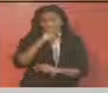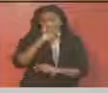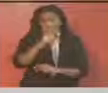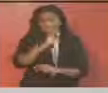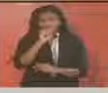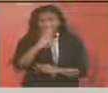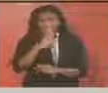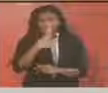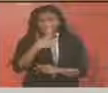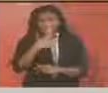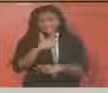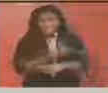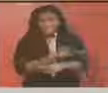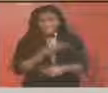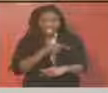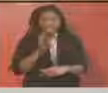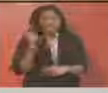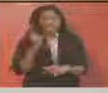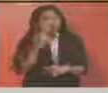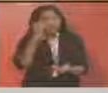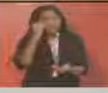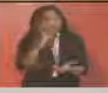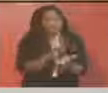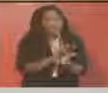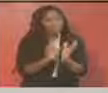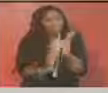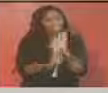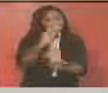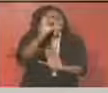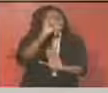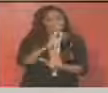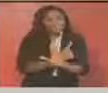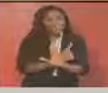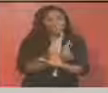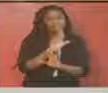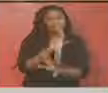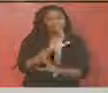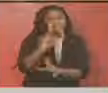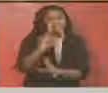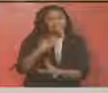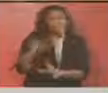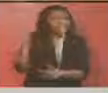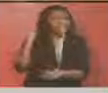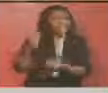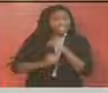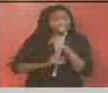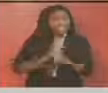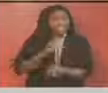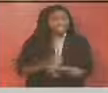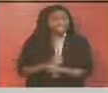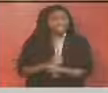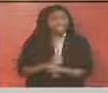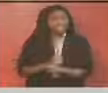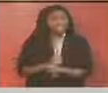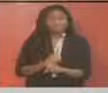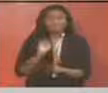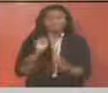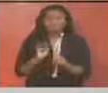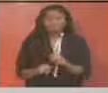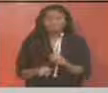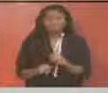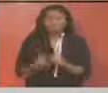got approval on December 31st, 2020. So as far as the COVAX facility